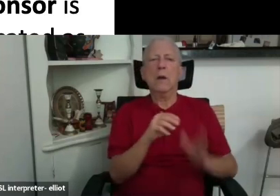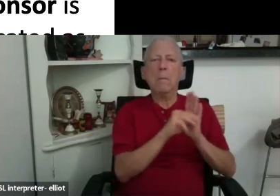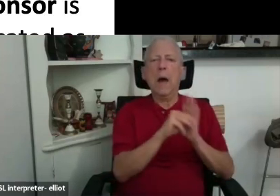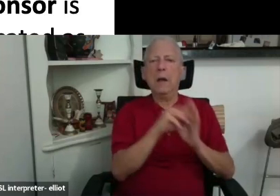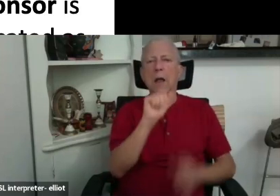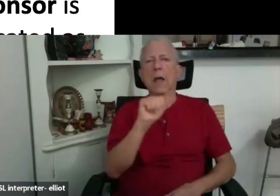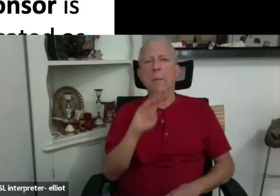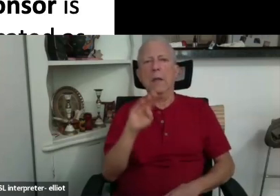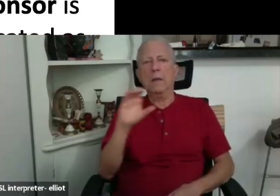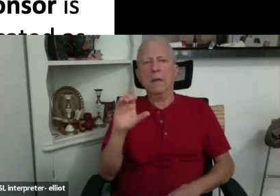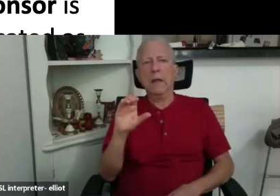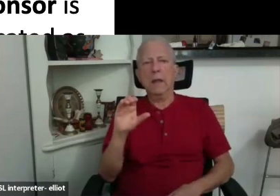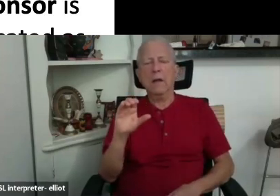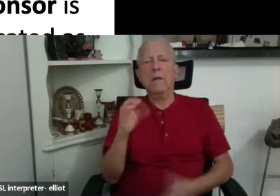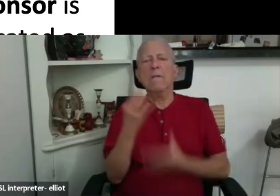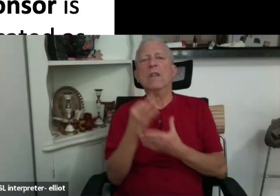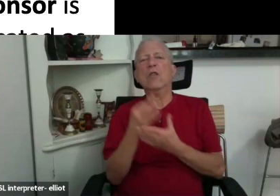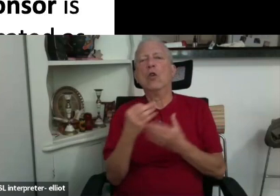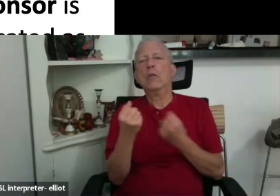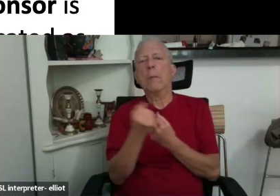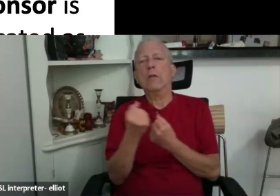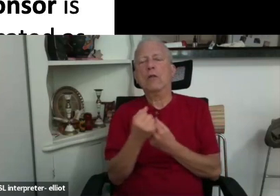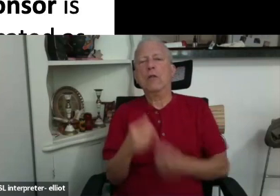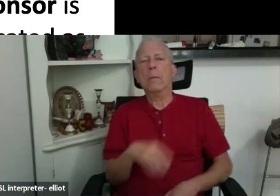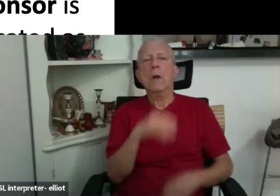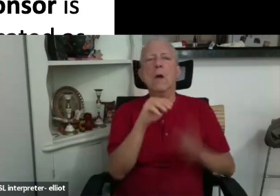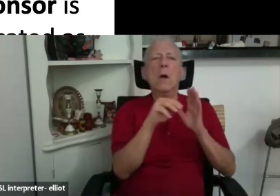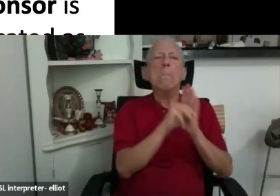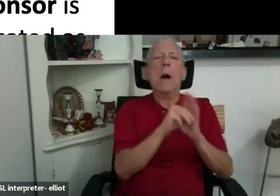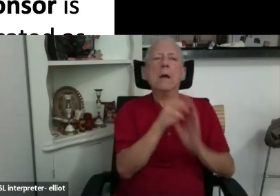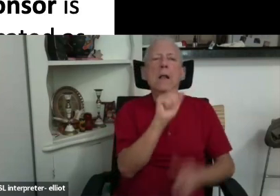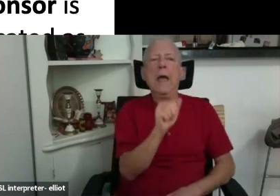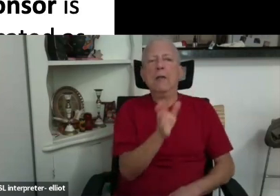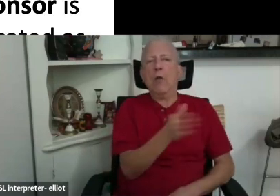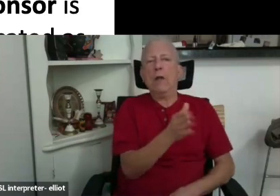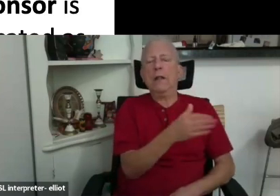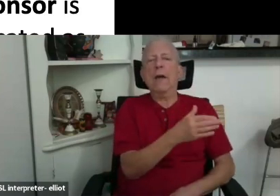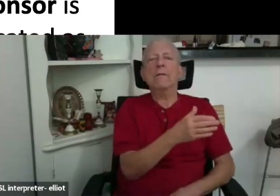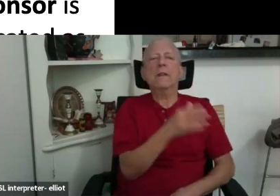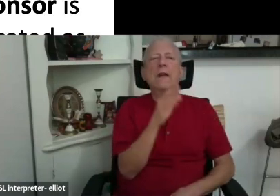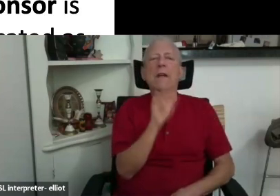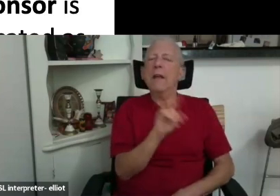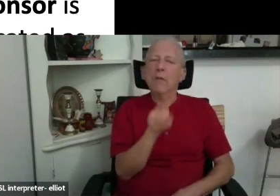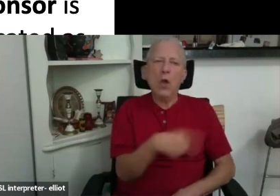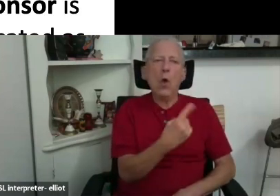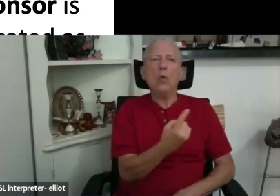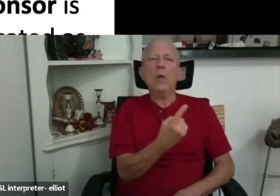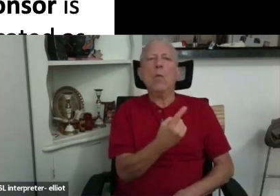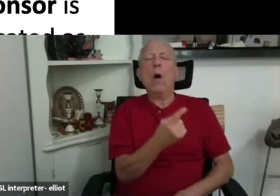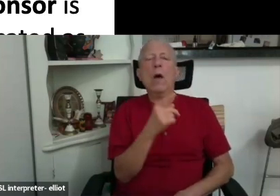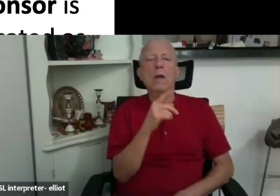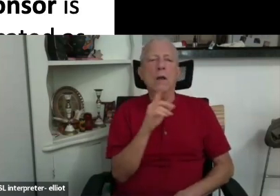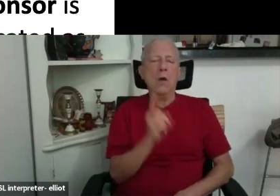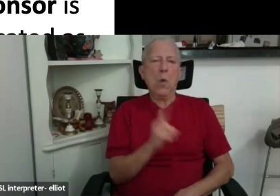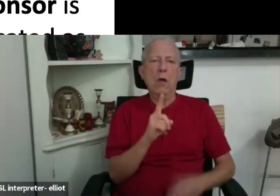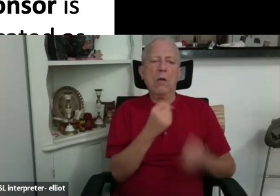and C fiscal sponsorships. So Model A is on the left, and that's the only one where the sponsor and